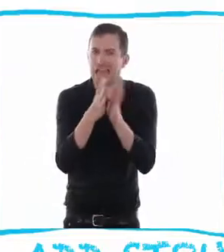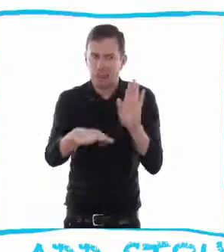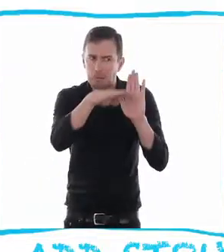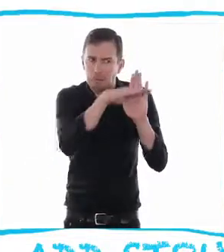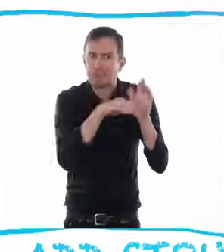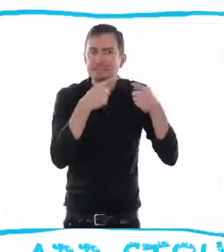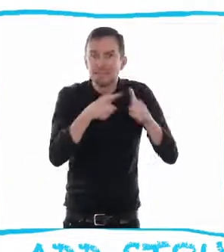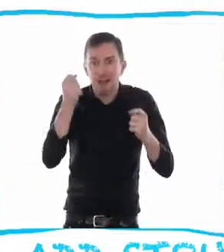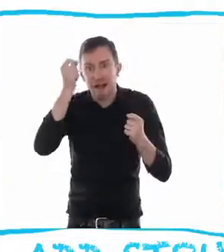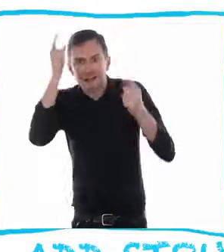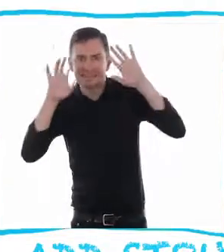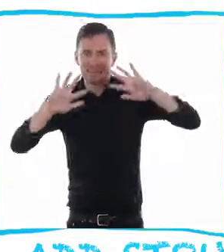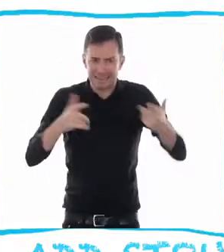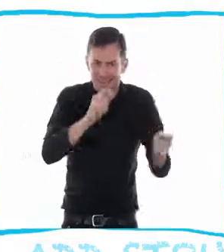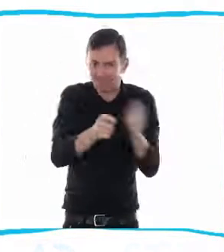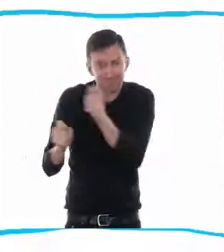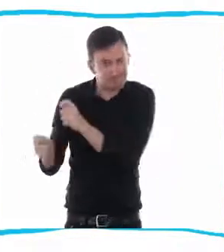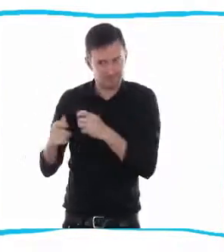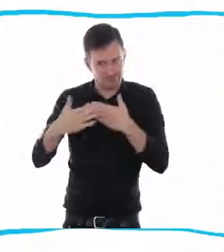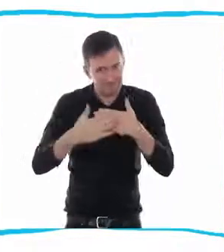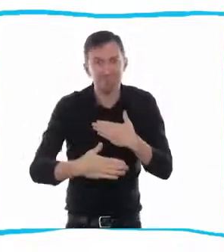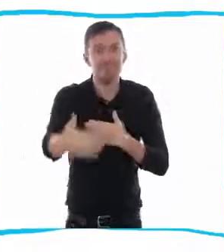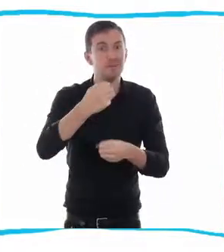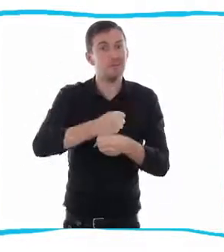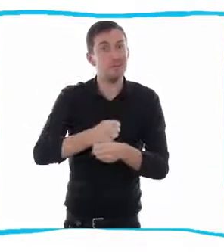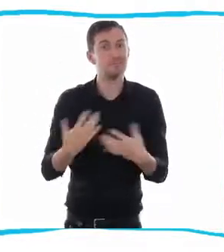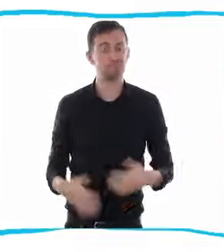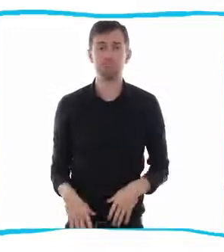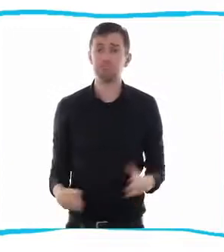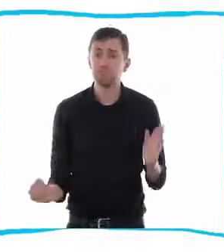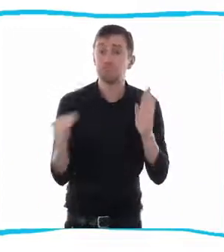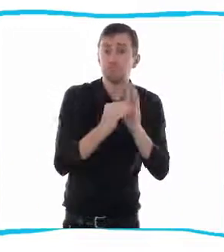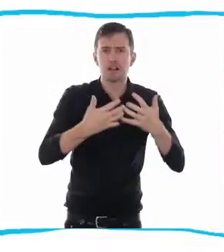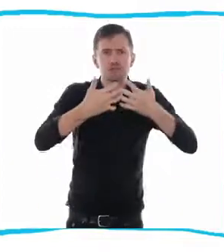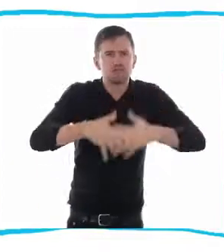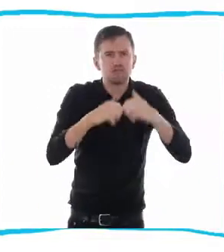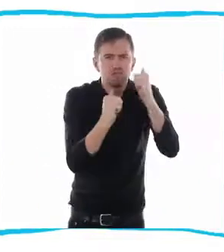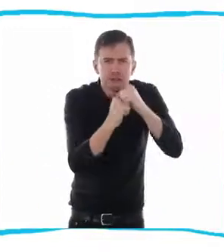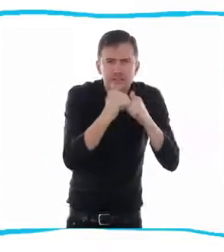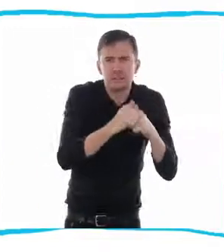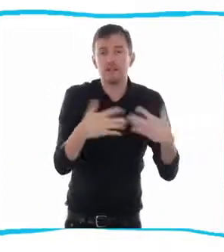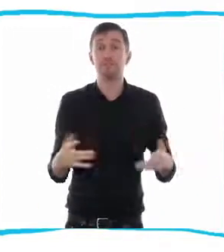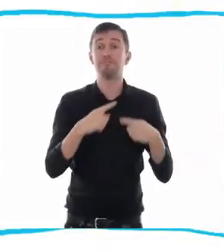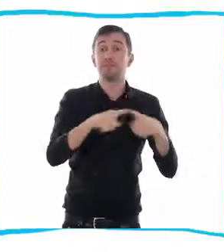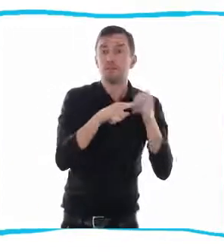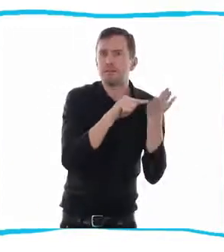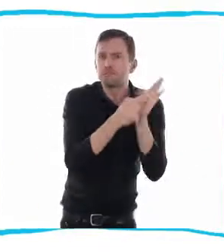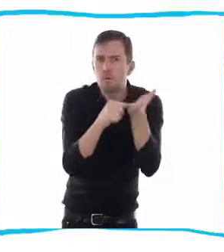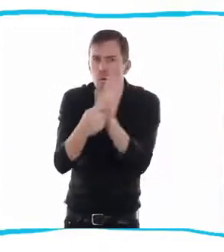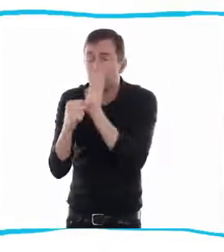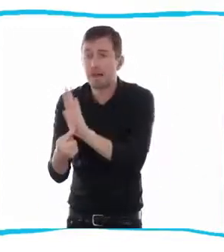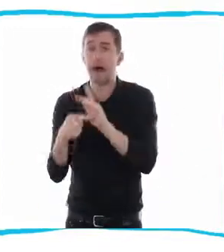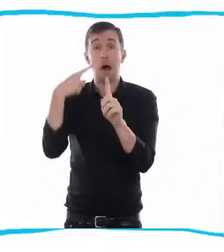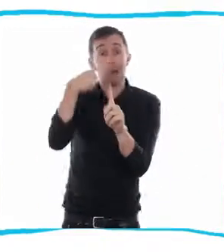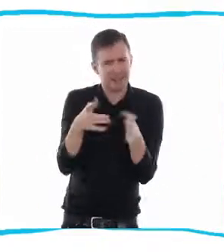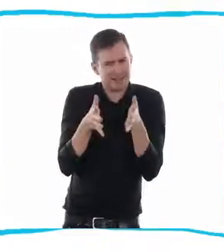images. You don't need to be an expert. If you aren't sure, look online or check with your colleagues. You can also use the accessibility